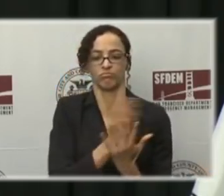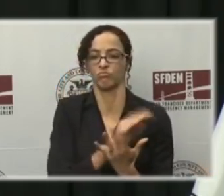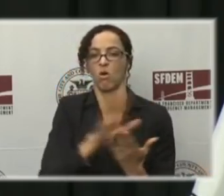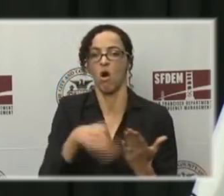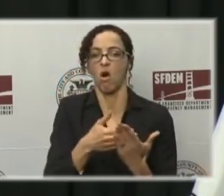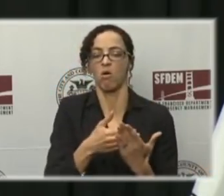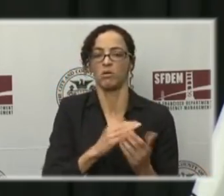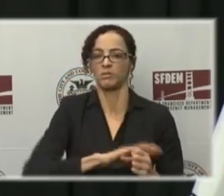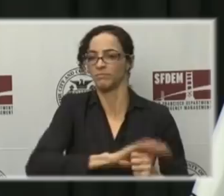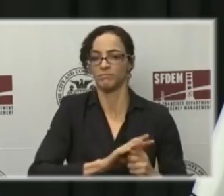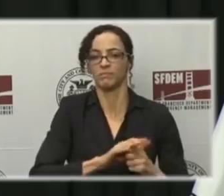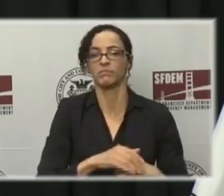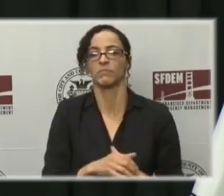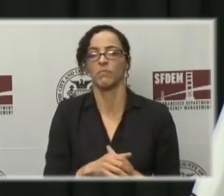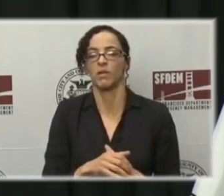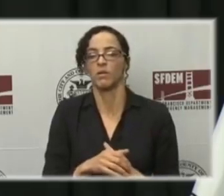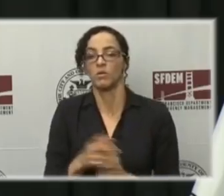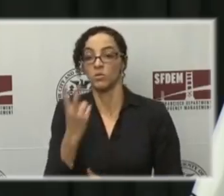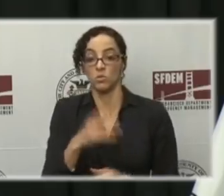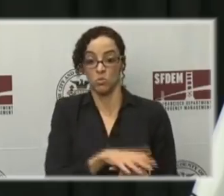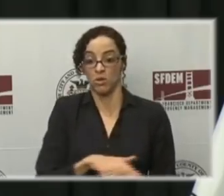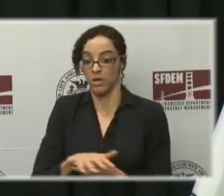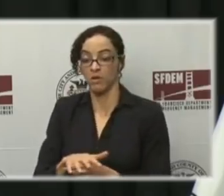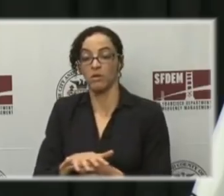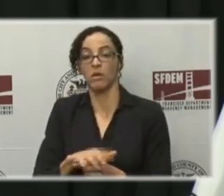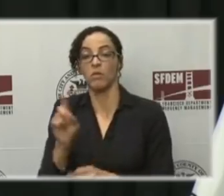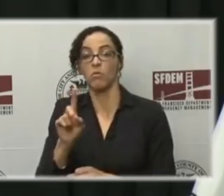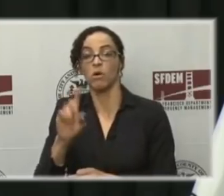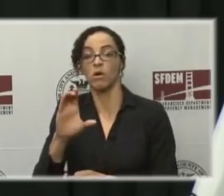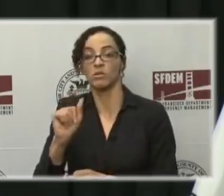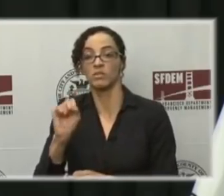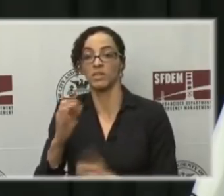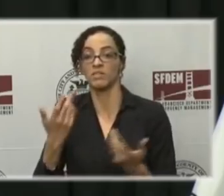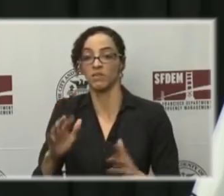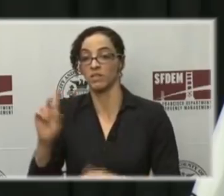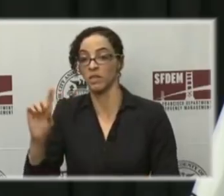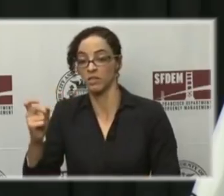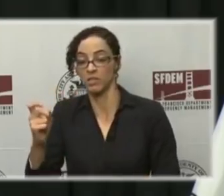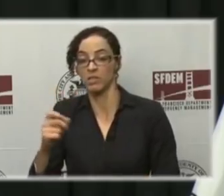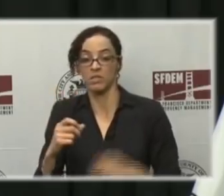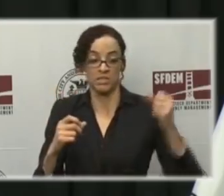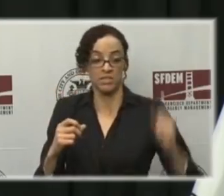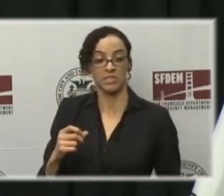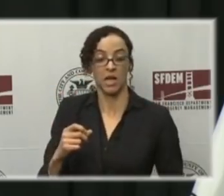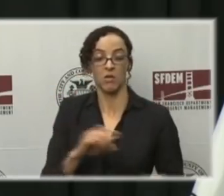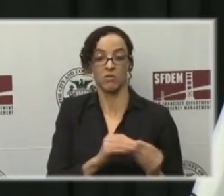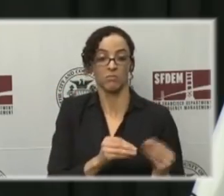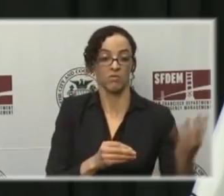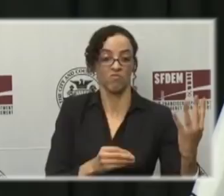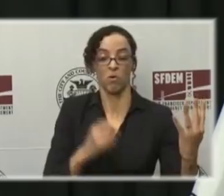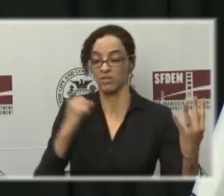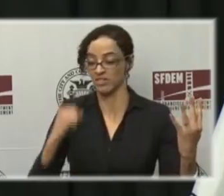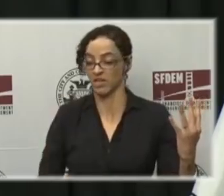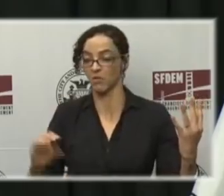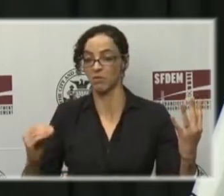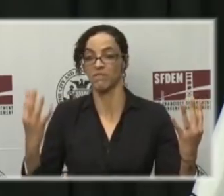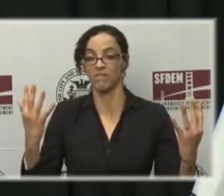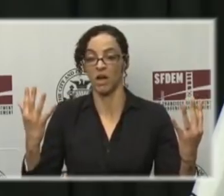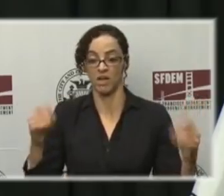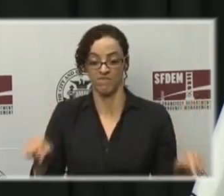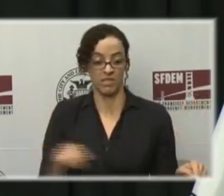units where the cases have been diagnosed, South 4 and South 5, are under an